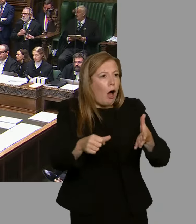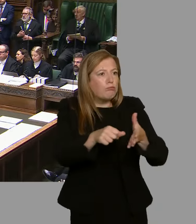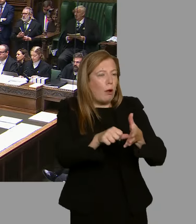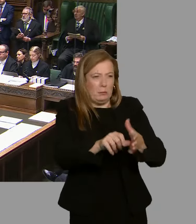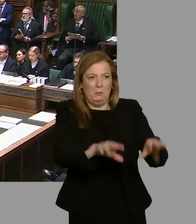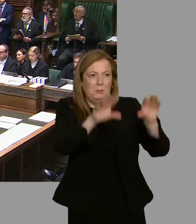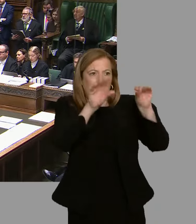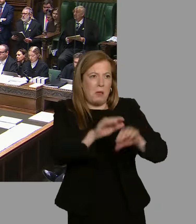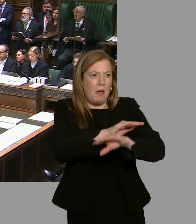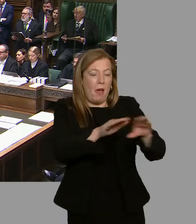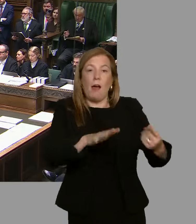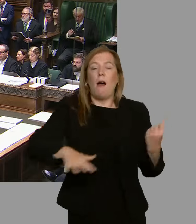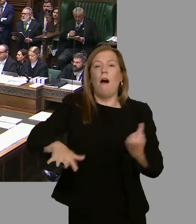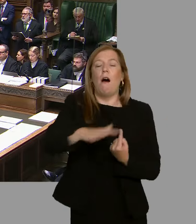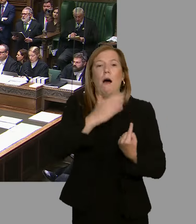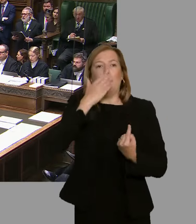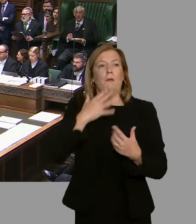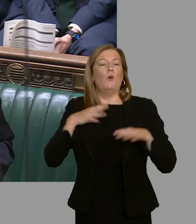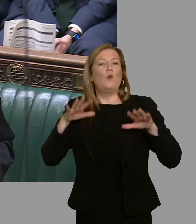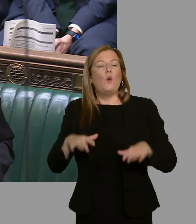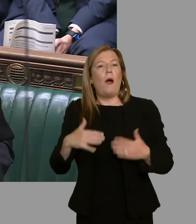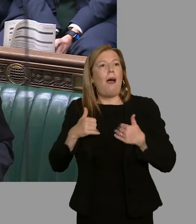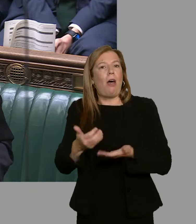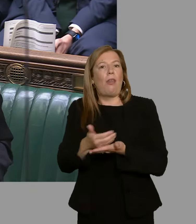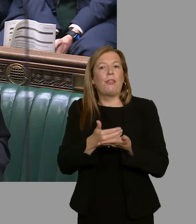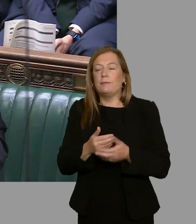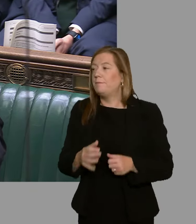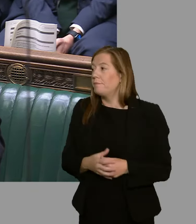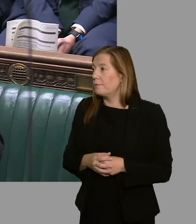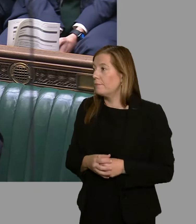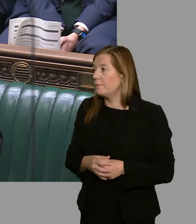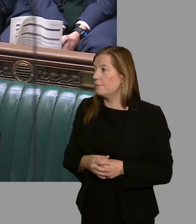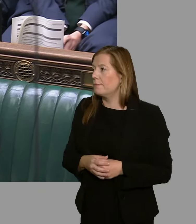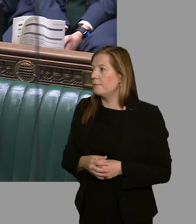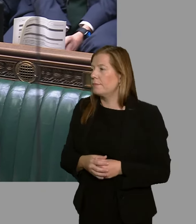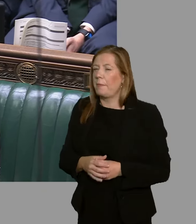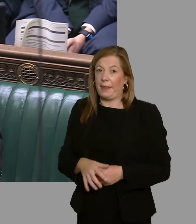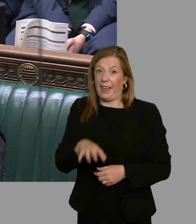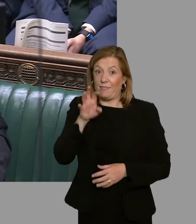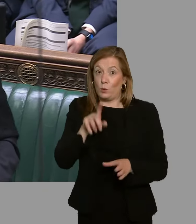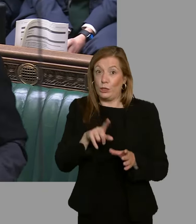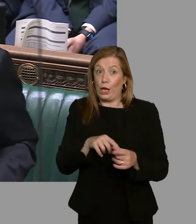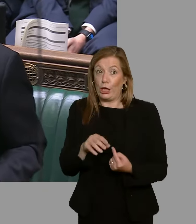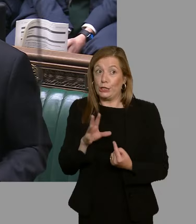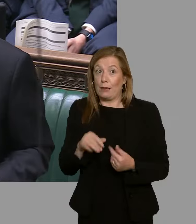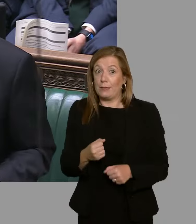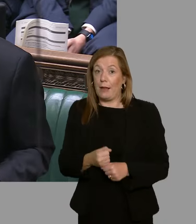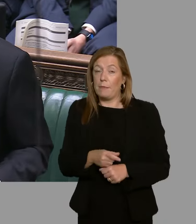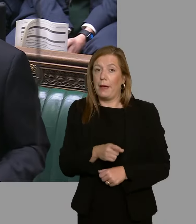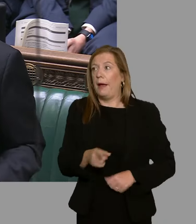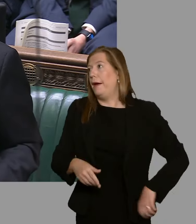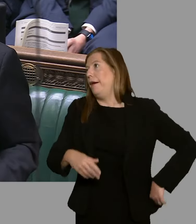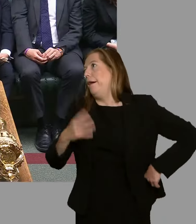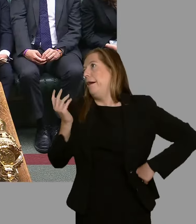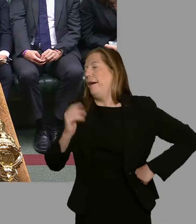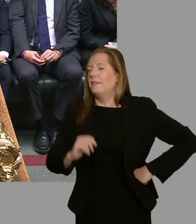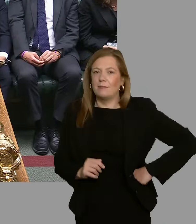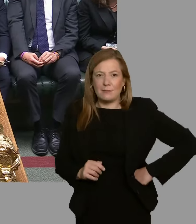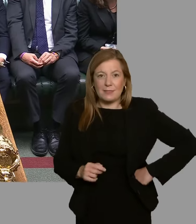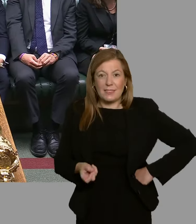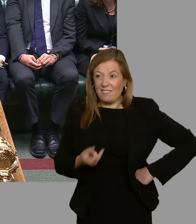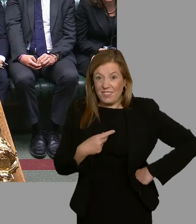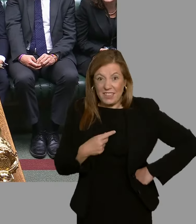Mr Speaker, I love the fact that when anyone says 14 years of a Conservative government, they all go, oh no, that's how the country feels. Mr